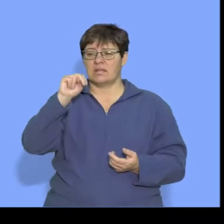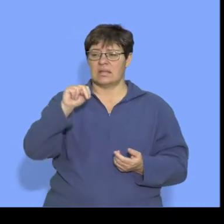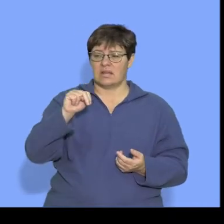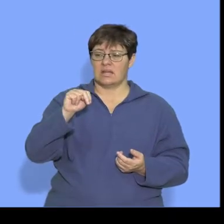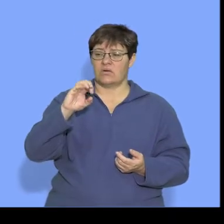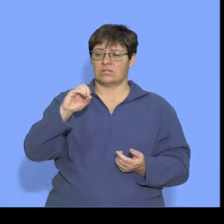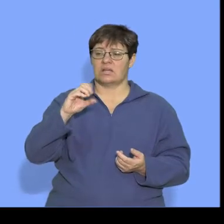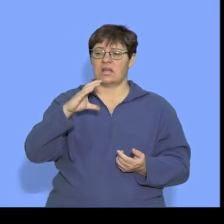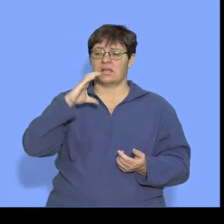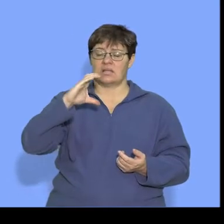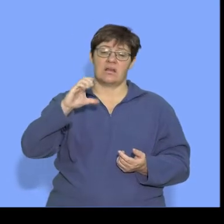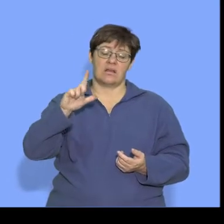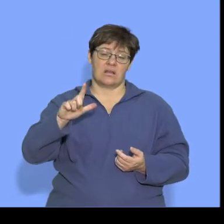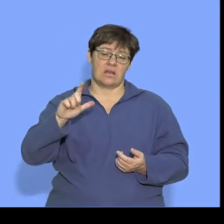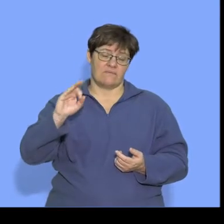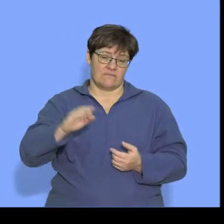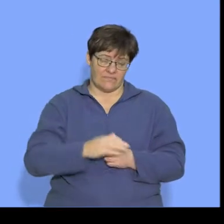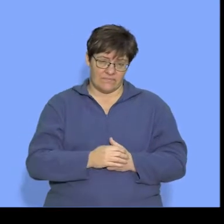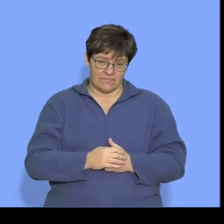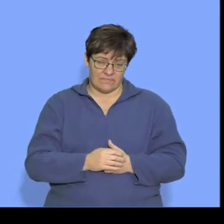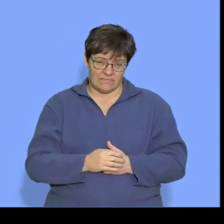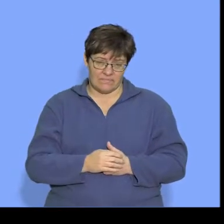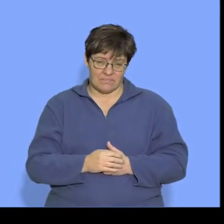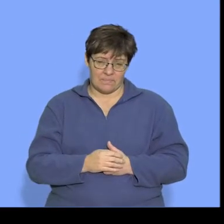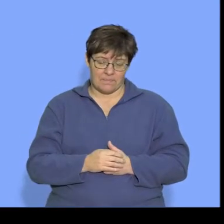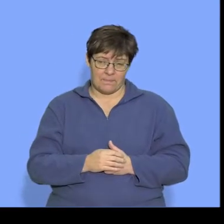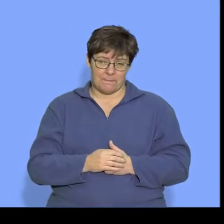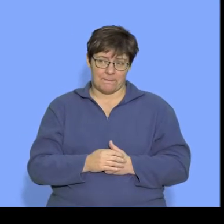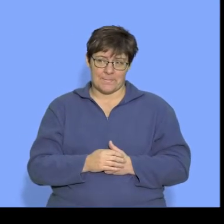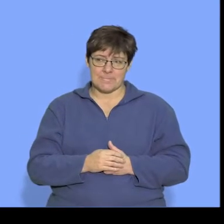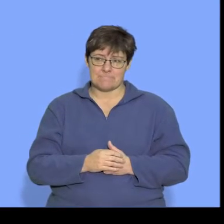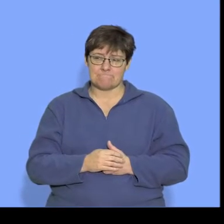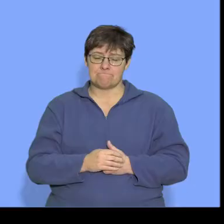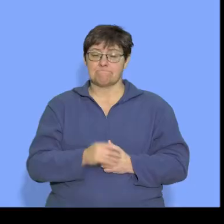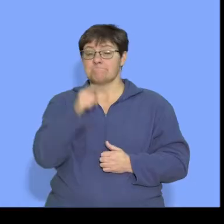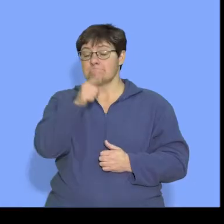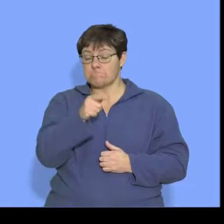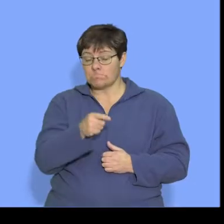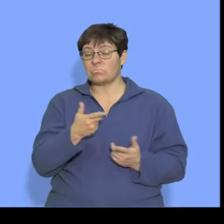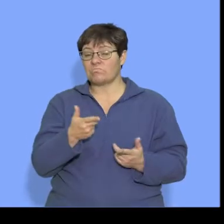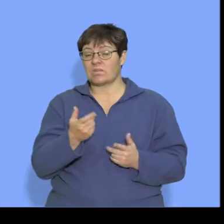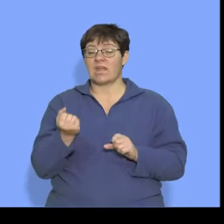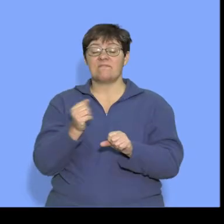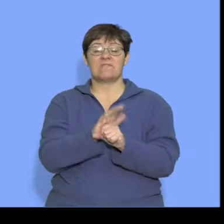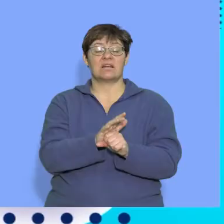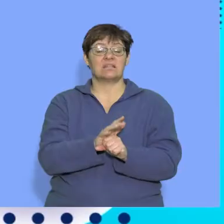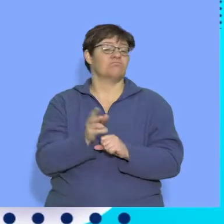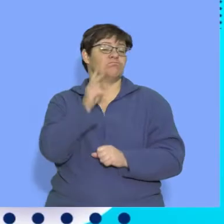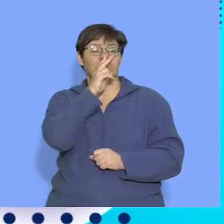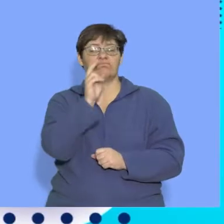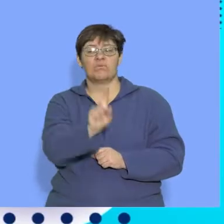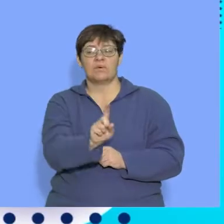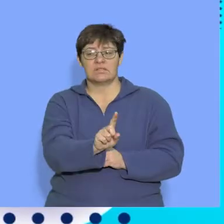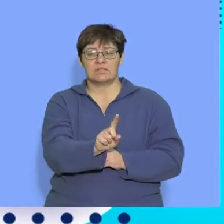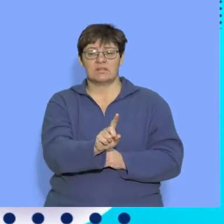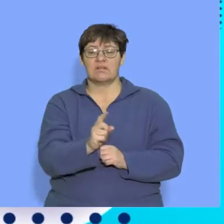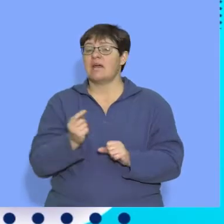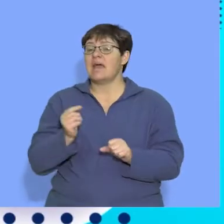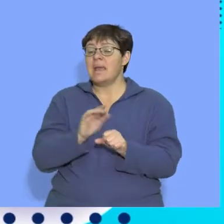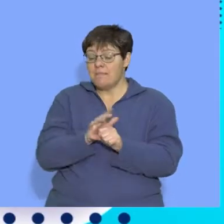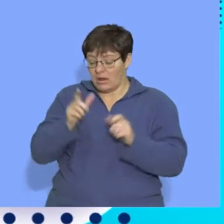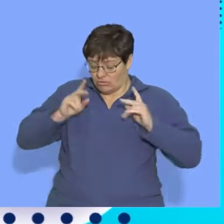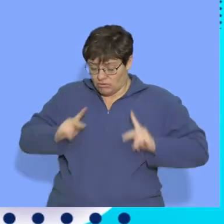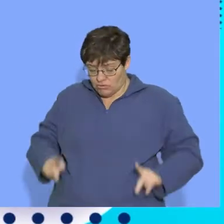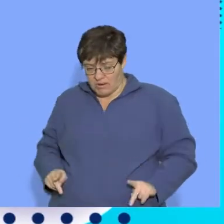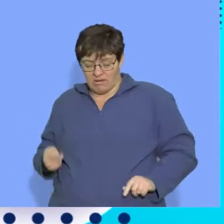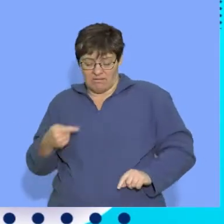your chlorofluorocarbons. The enhanced greenhouse effect essentially points to the impact that humans have had